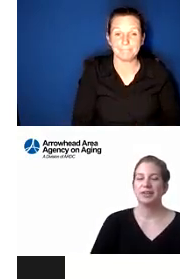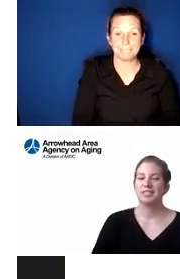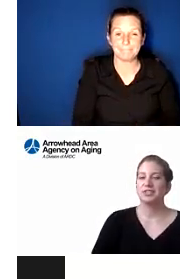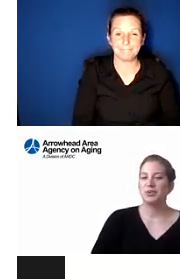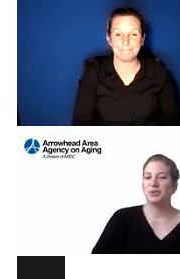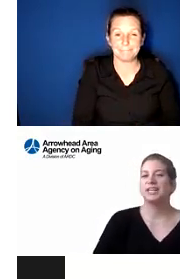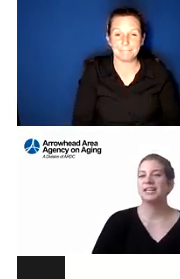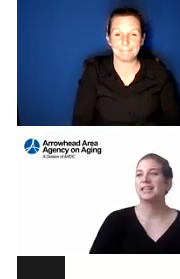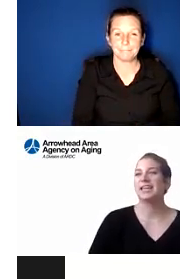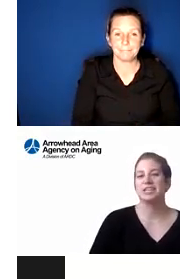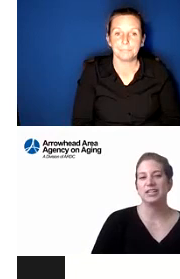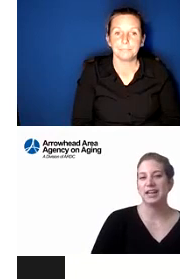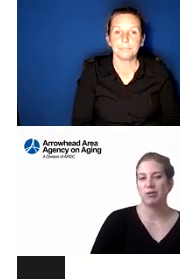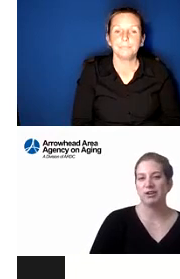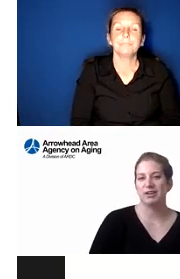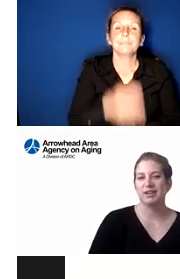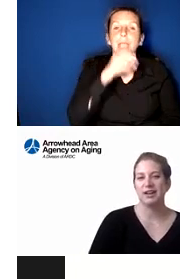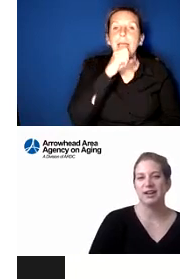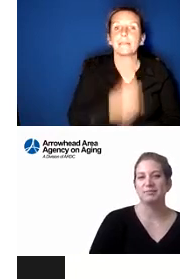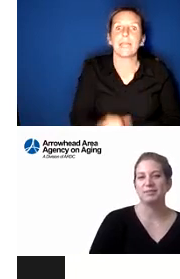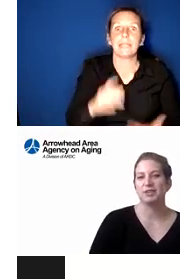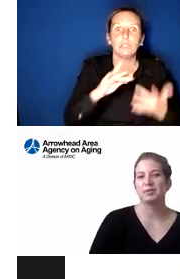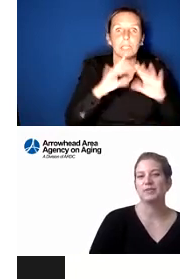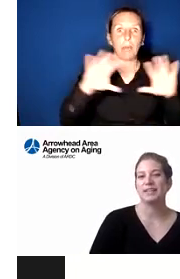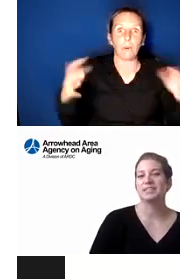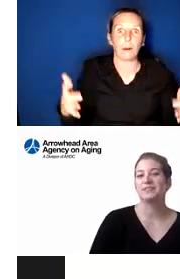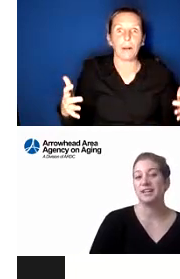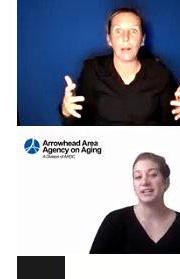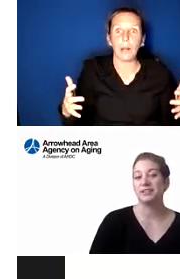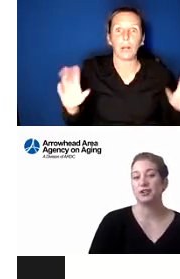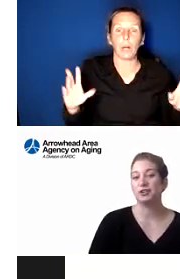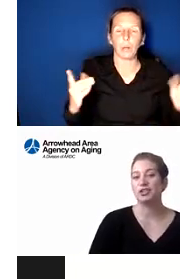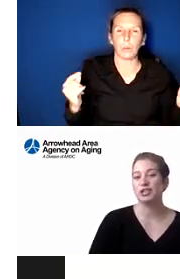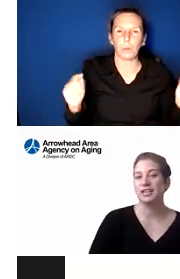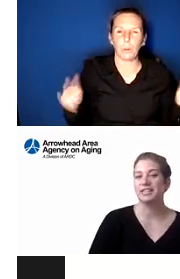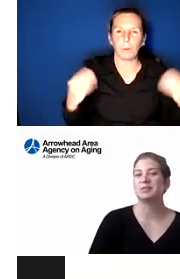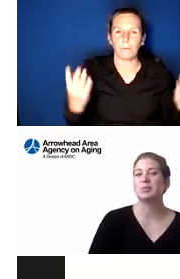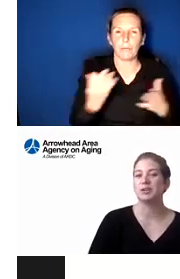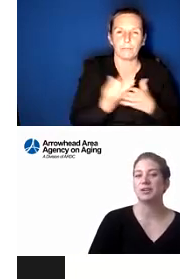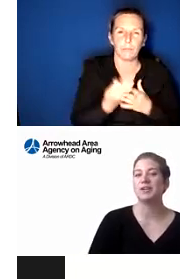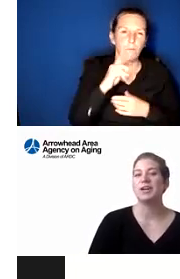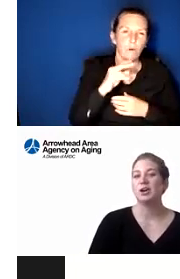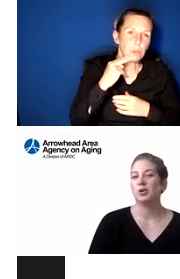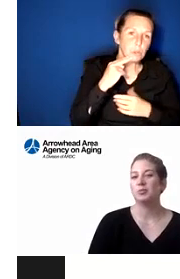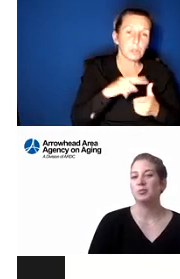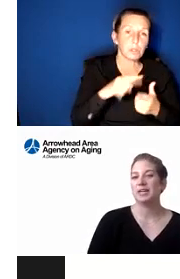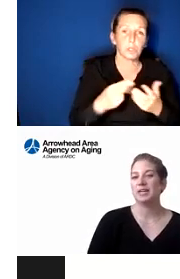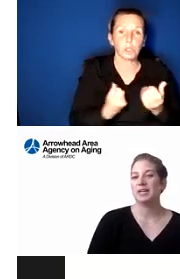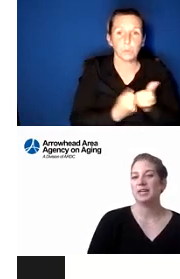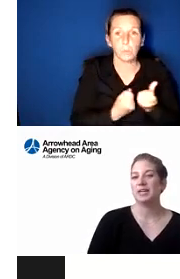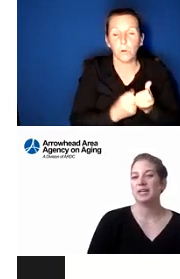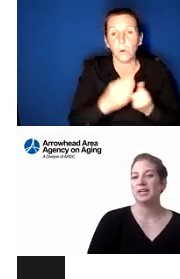All right, so the Aging Network, so that provides funding for nutrition and supportive home